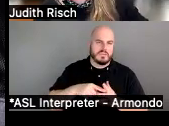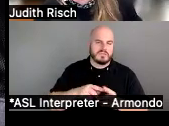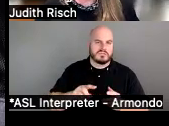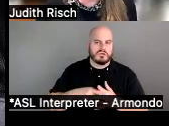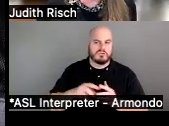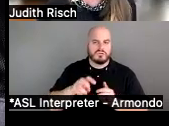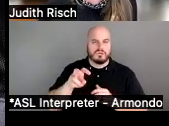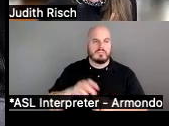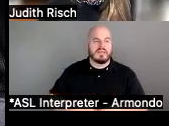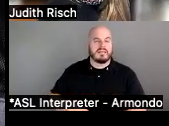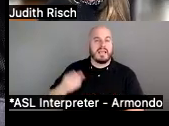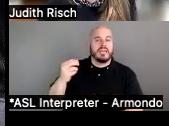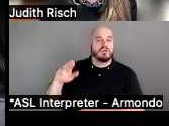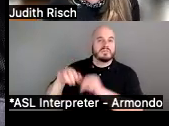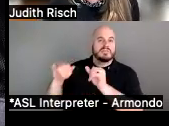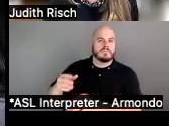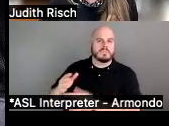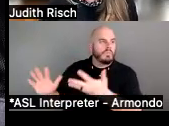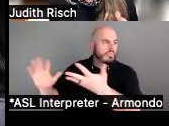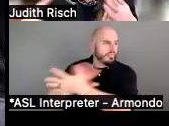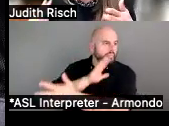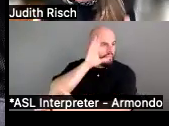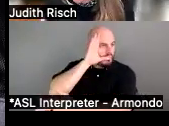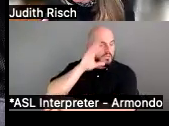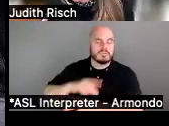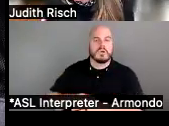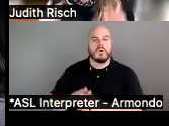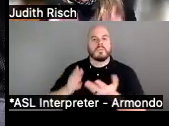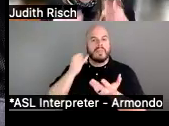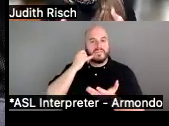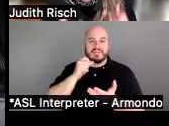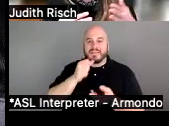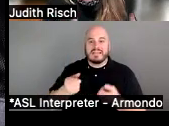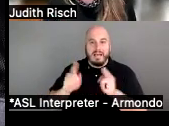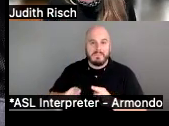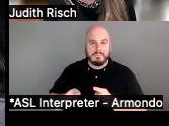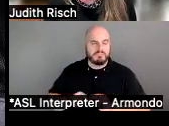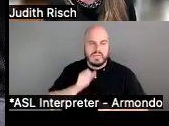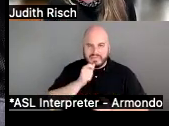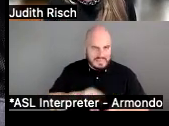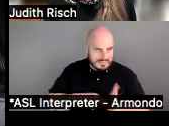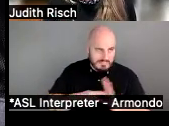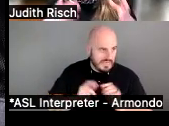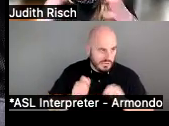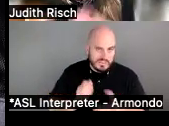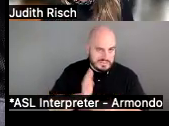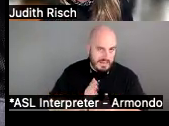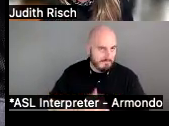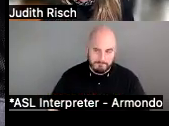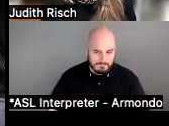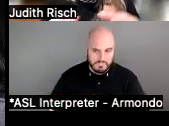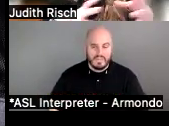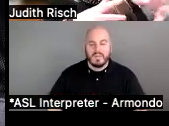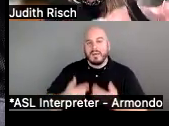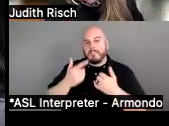all their HR systems. So if this doesn't happen, it doesn't mean you can stop, because we still have